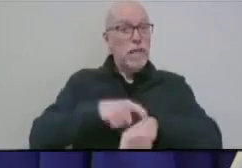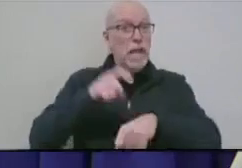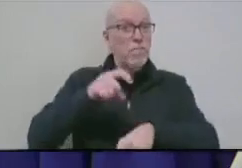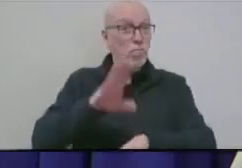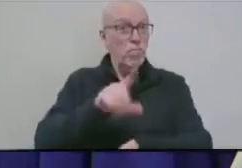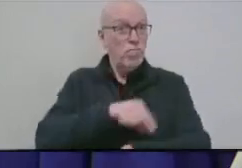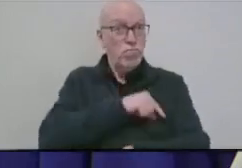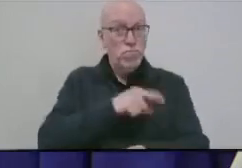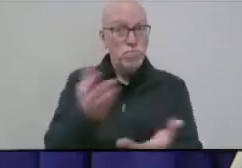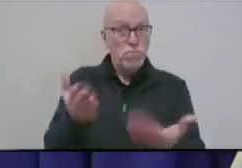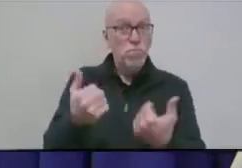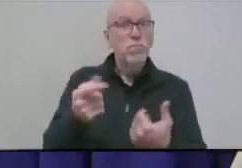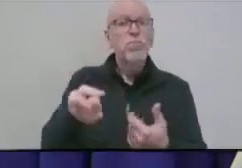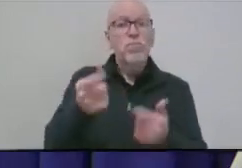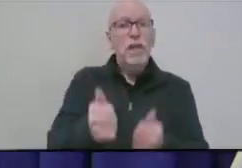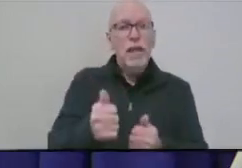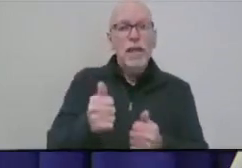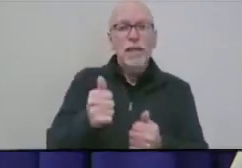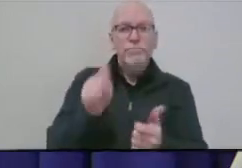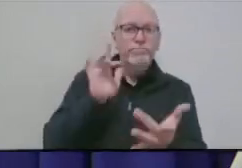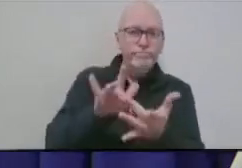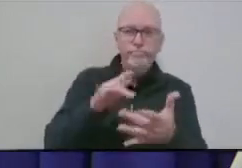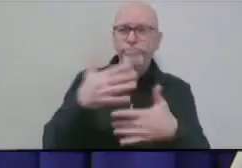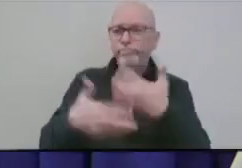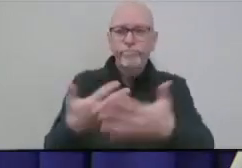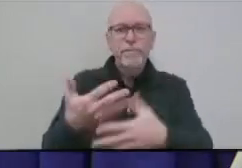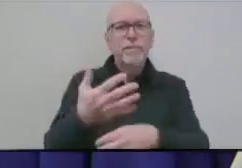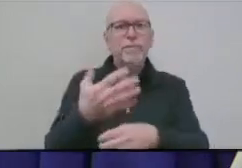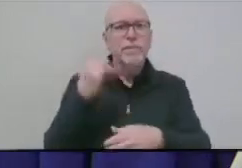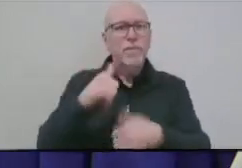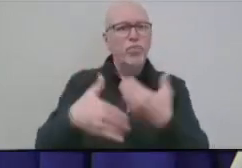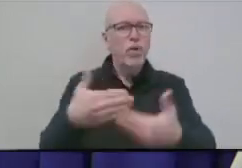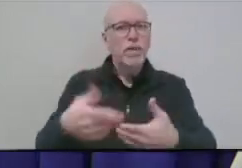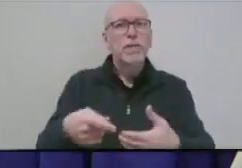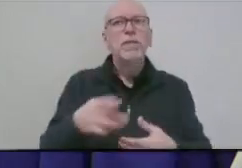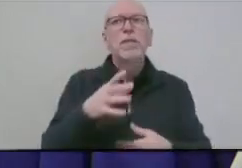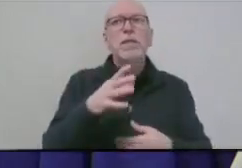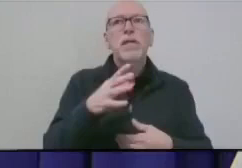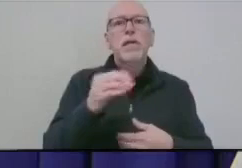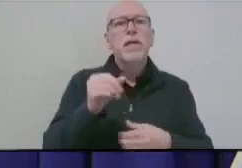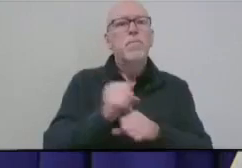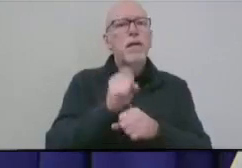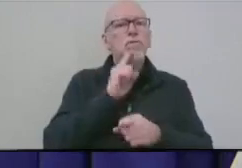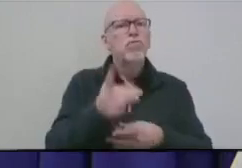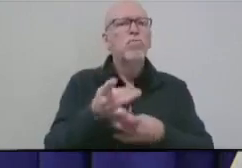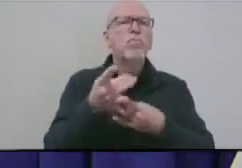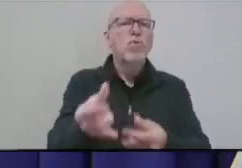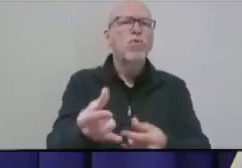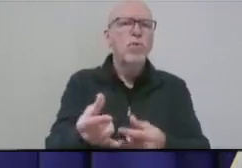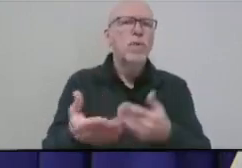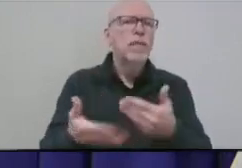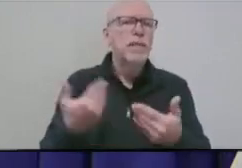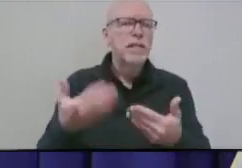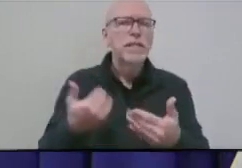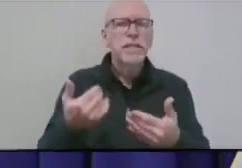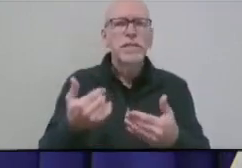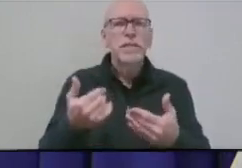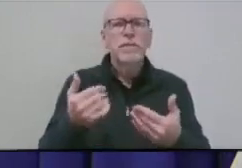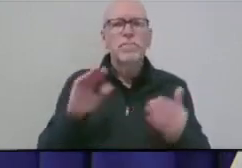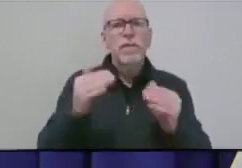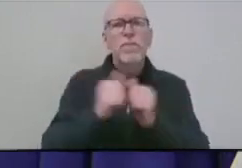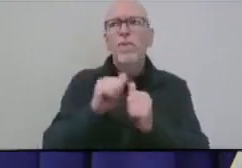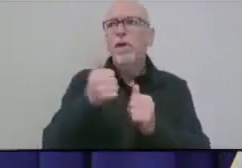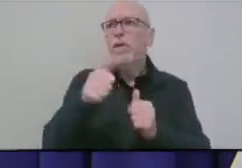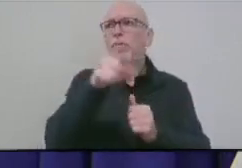access to that process, and that it is as smooth and easy as any government service